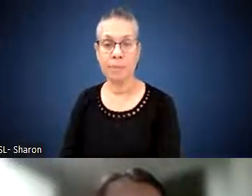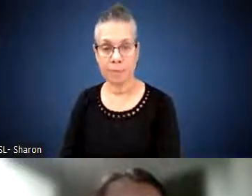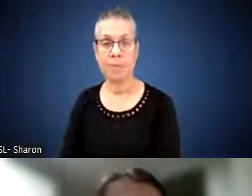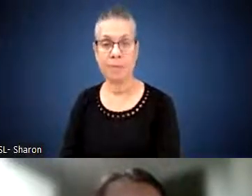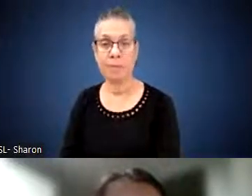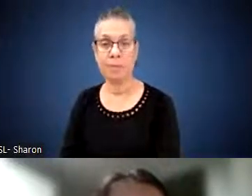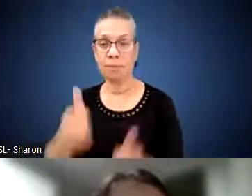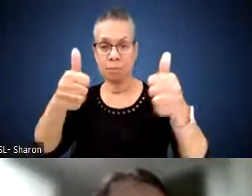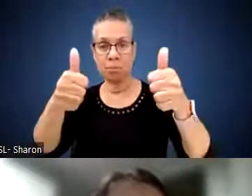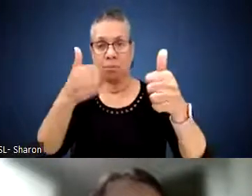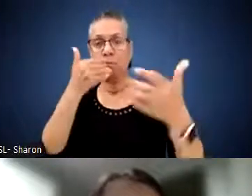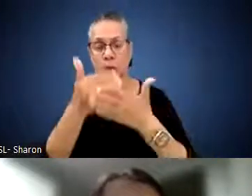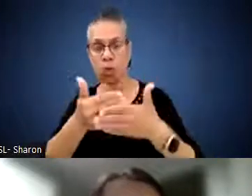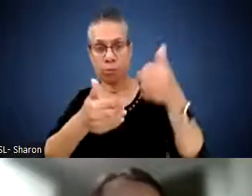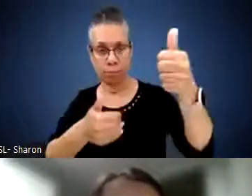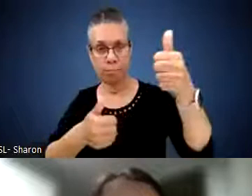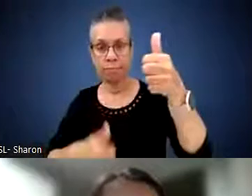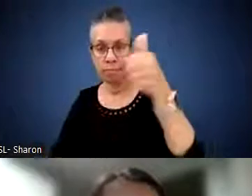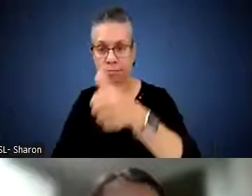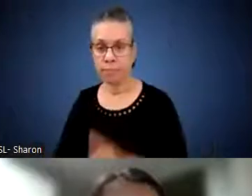That's good.